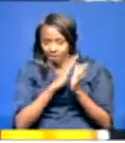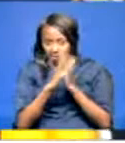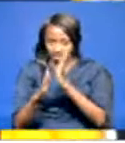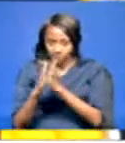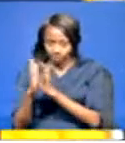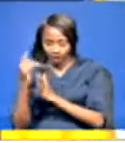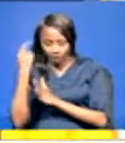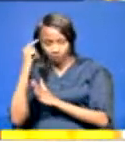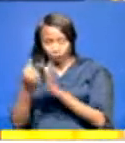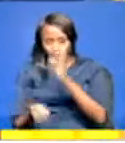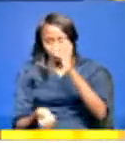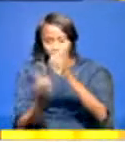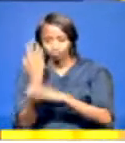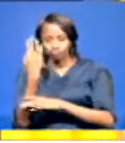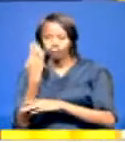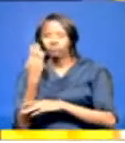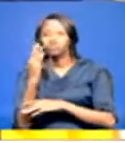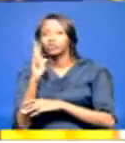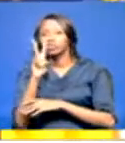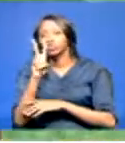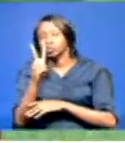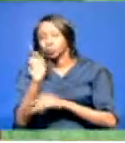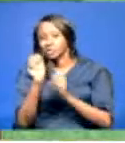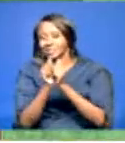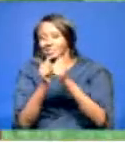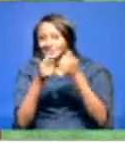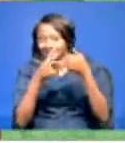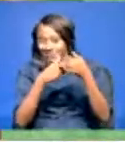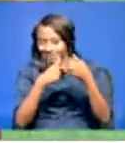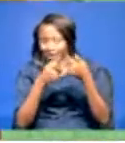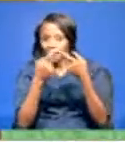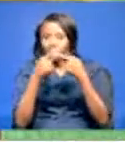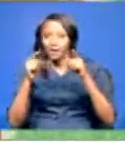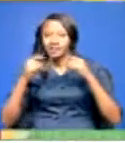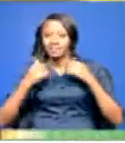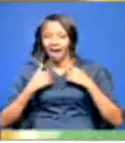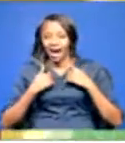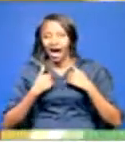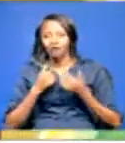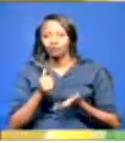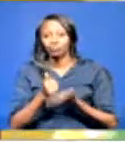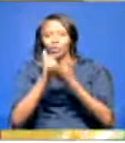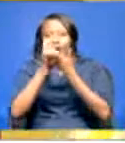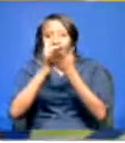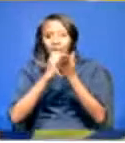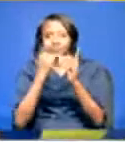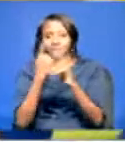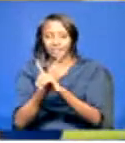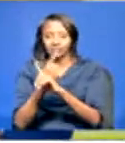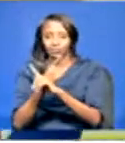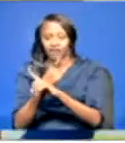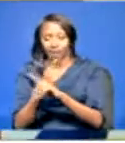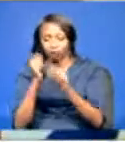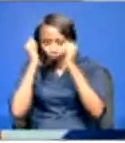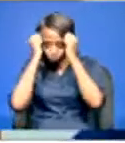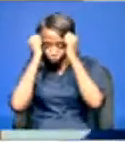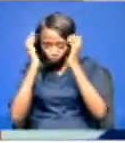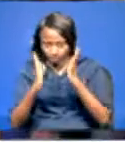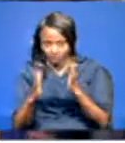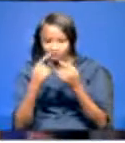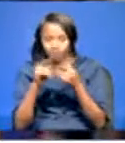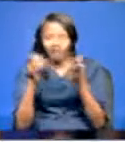mwaka 2016 ili kukabiliana na tatizo la utapiamlo miongoni mwa wanafunzi, na kufikia sasa